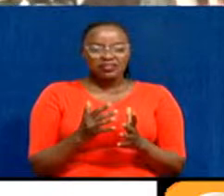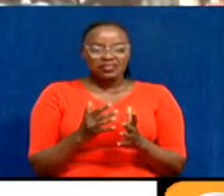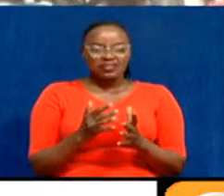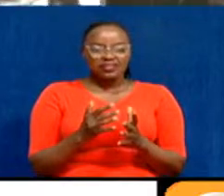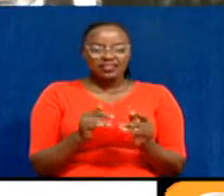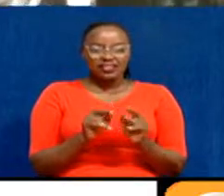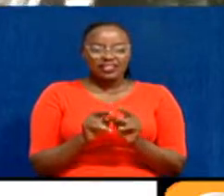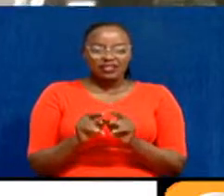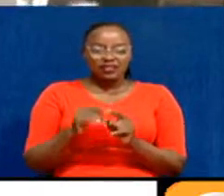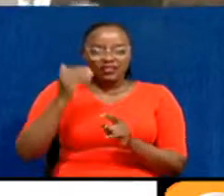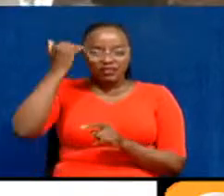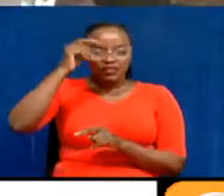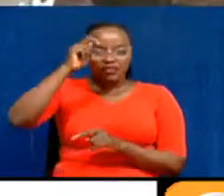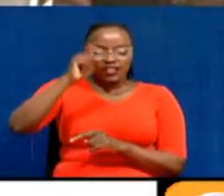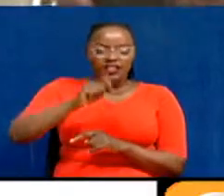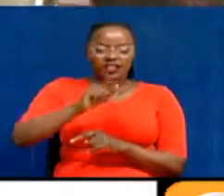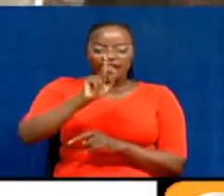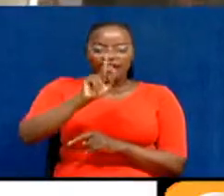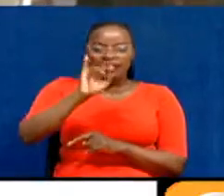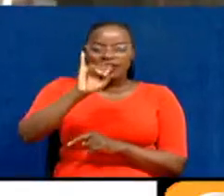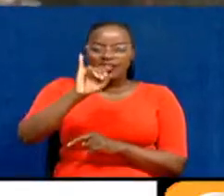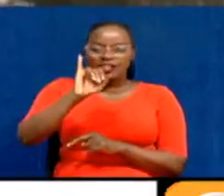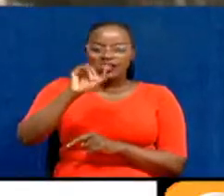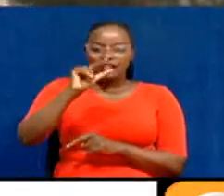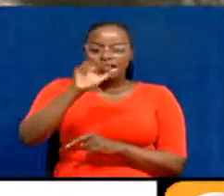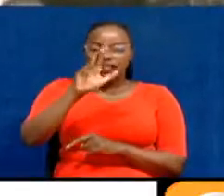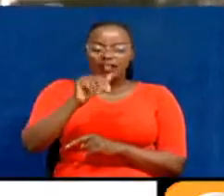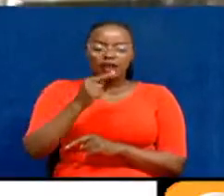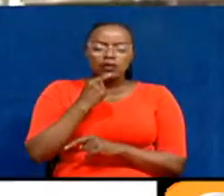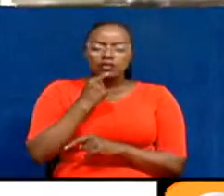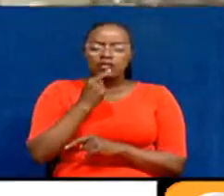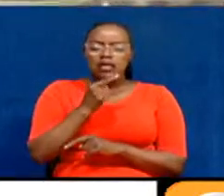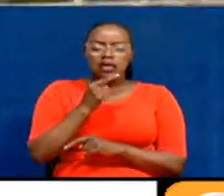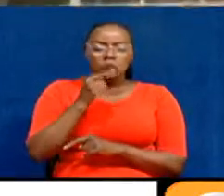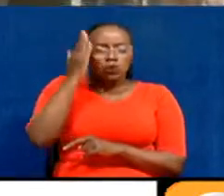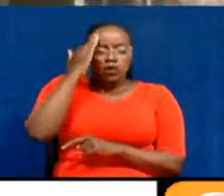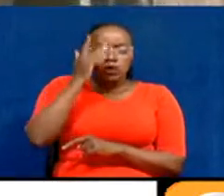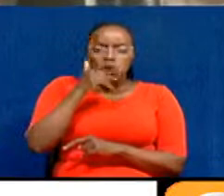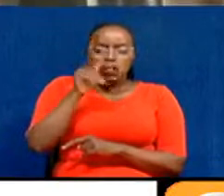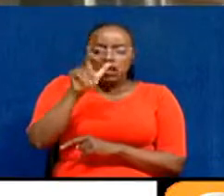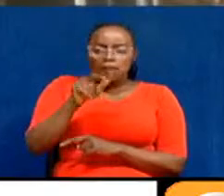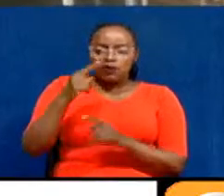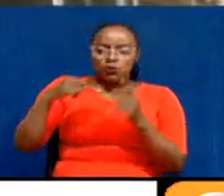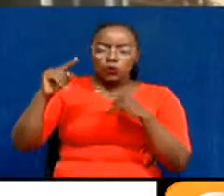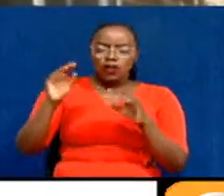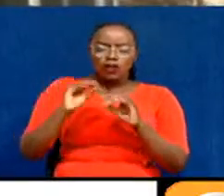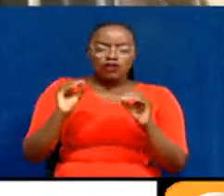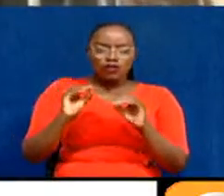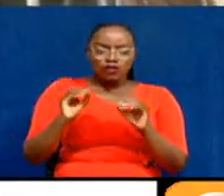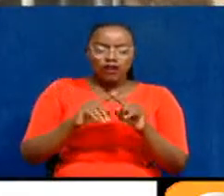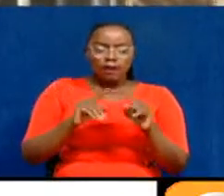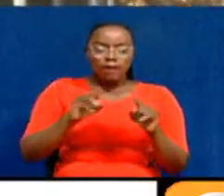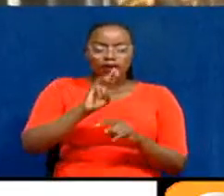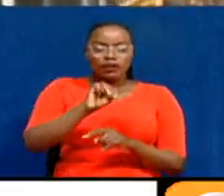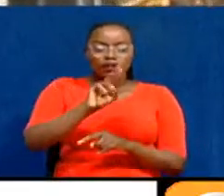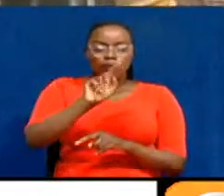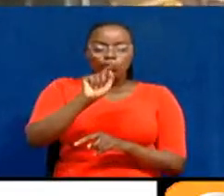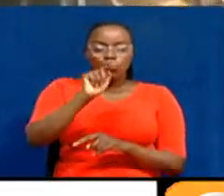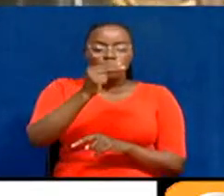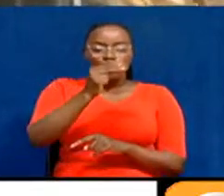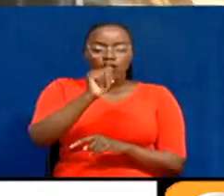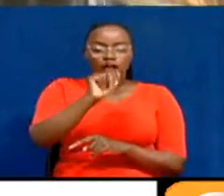Kriegler, is it Justice Kriegler? Says we do not know who won. But then Francis Mudhaura, the head of public